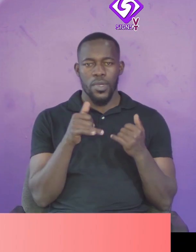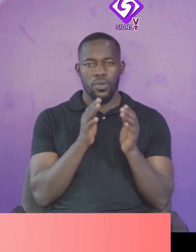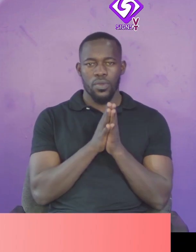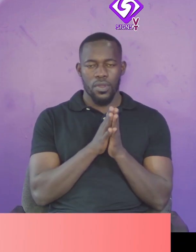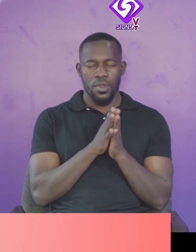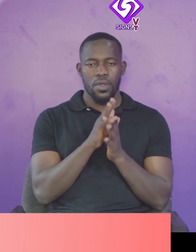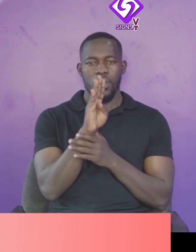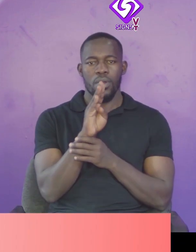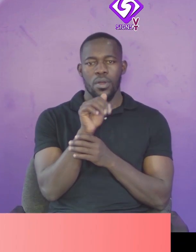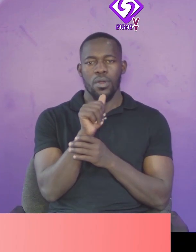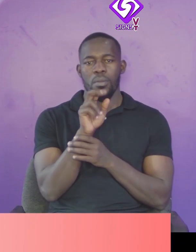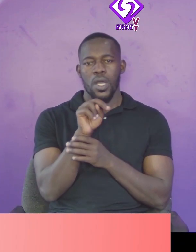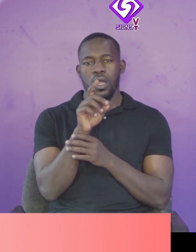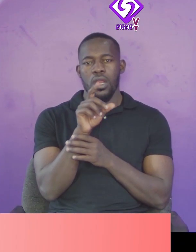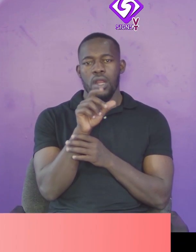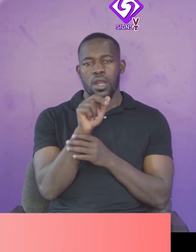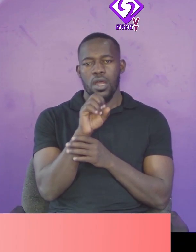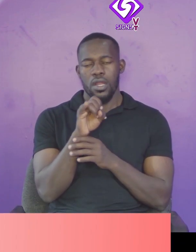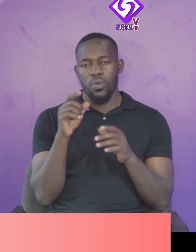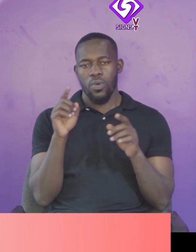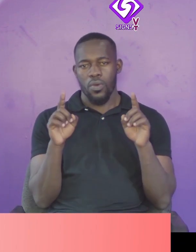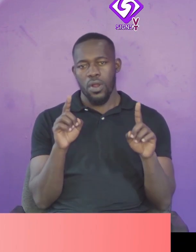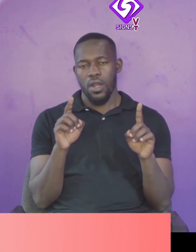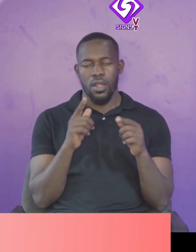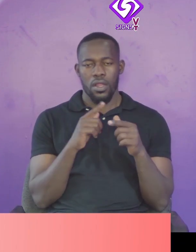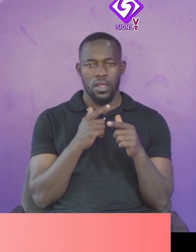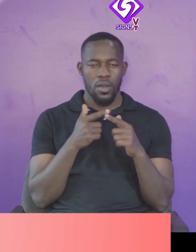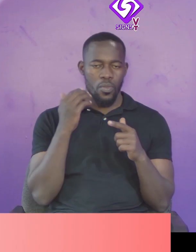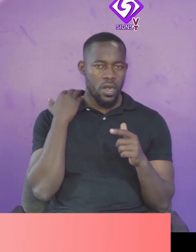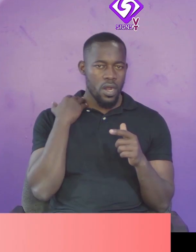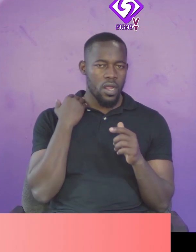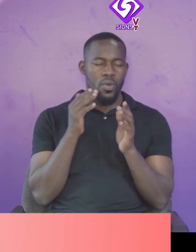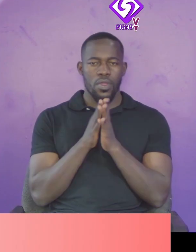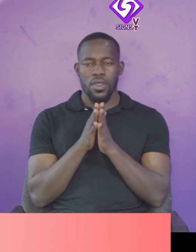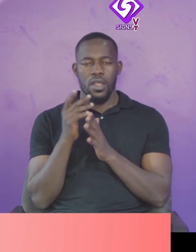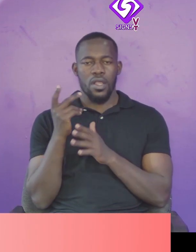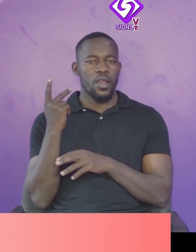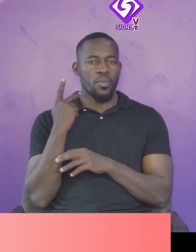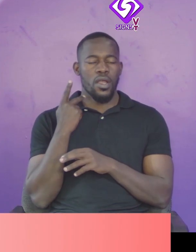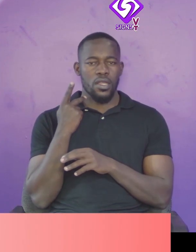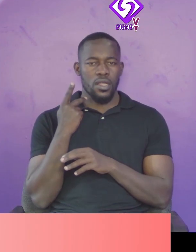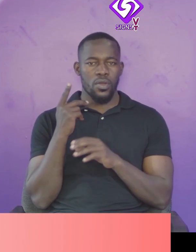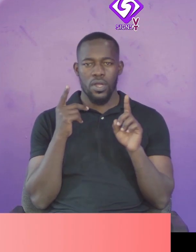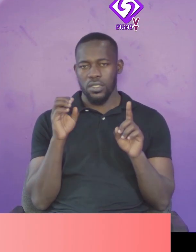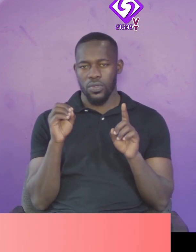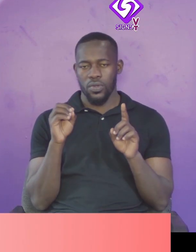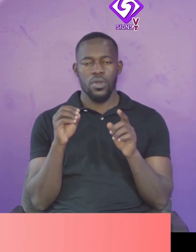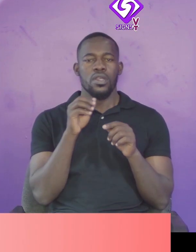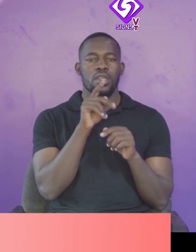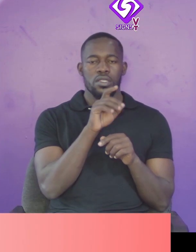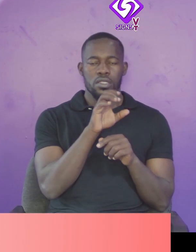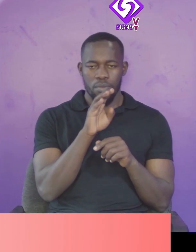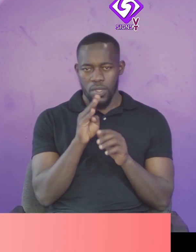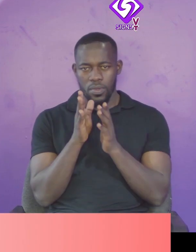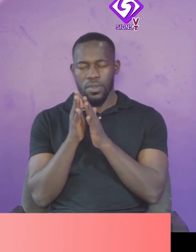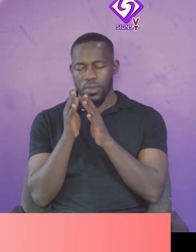Bandari. It was a 1-1 draw. Then Muranga Seal versus Kariobangi Sharks. It was a 0-0 draw. Kakamega Homeboys versus KCB. It